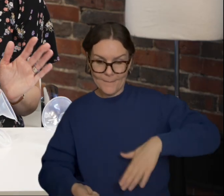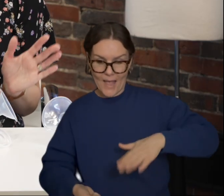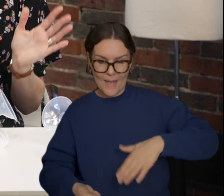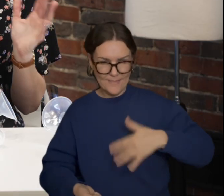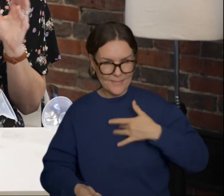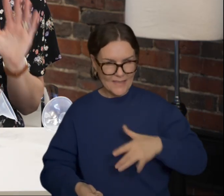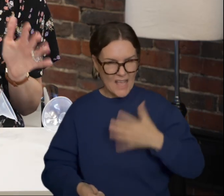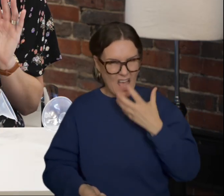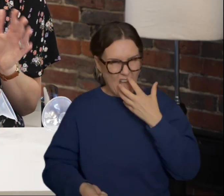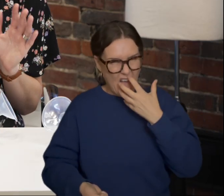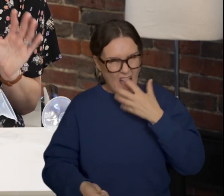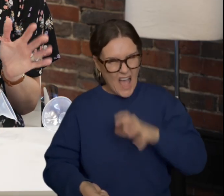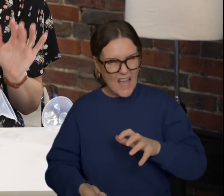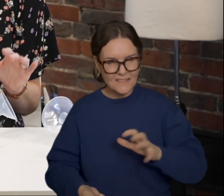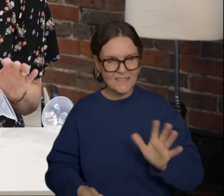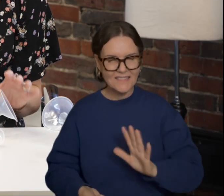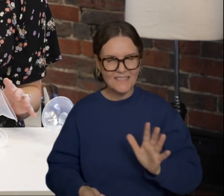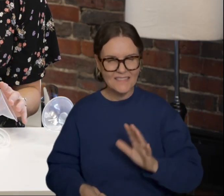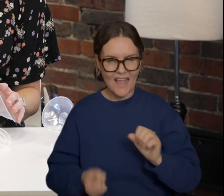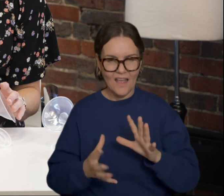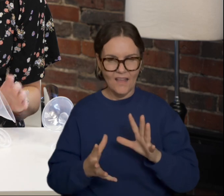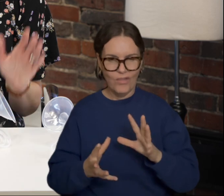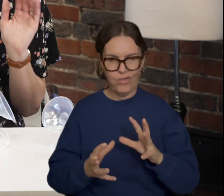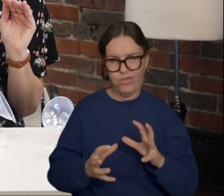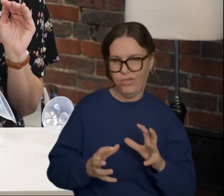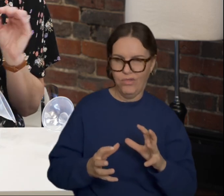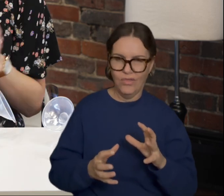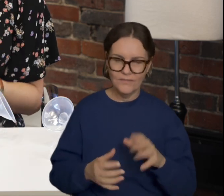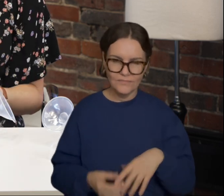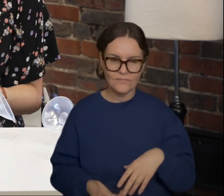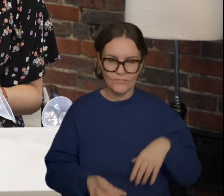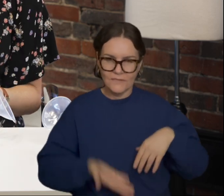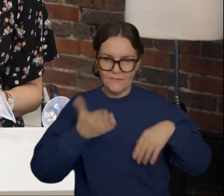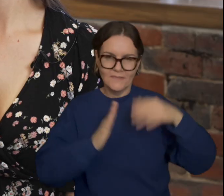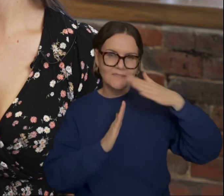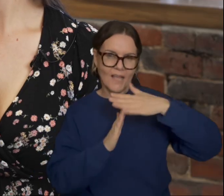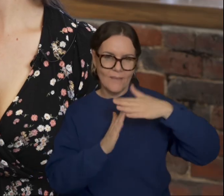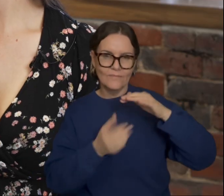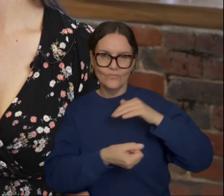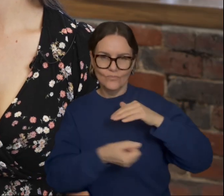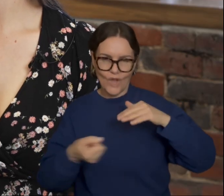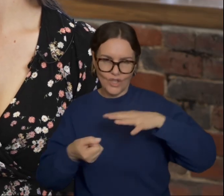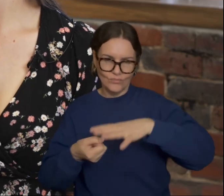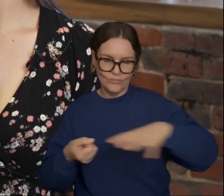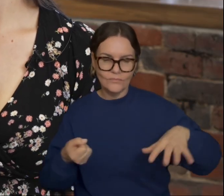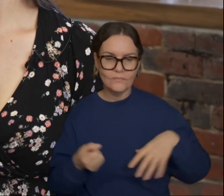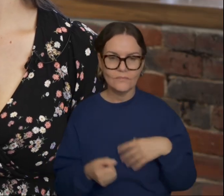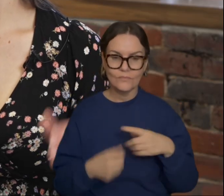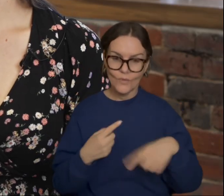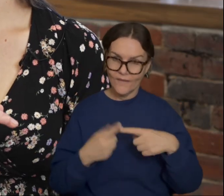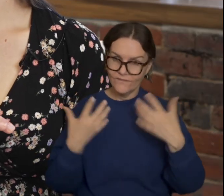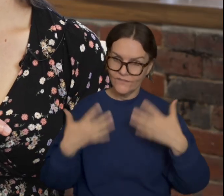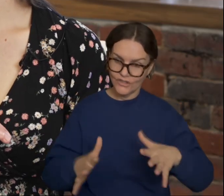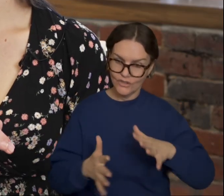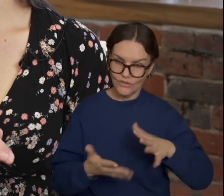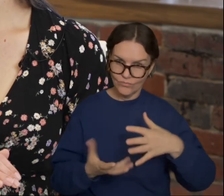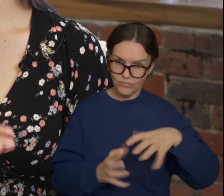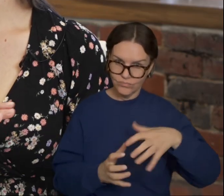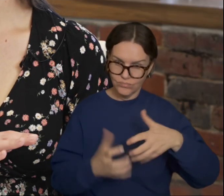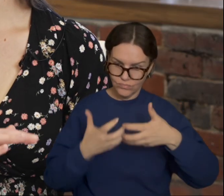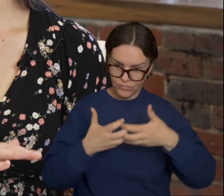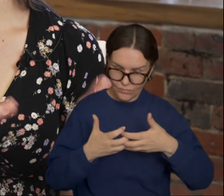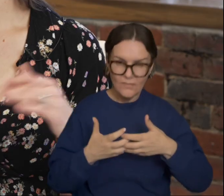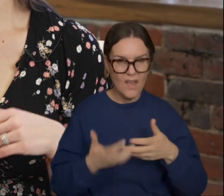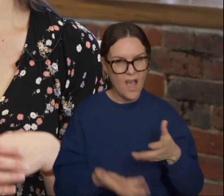too hot and it can actually affect the parts themselves. So they have to stay on the top rack. Once they're done in the dishwasher and it finishes its cycle,